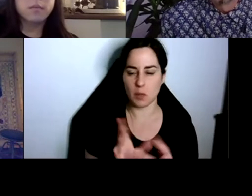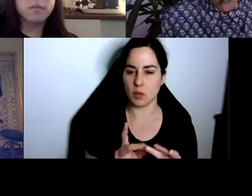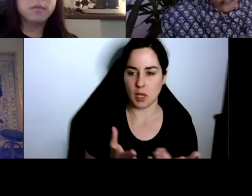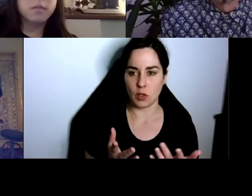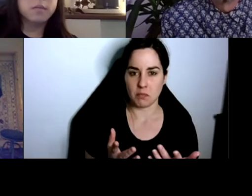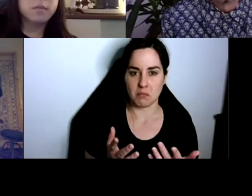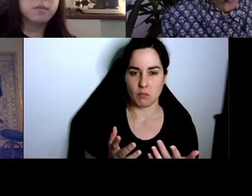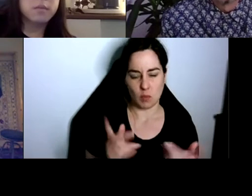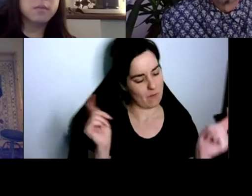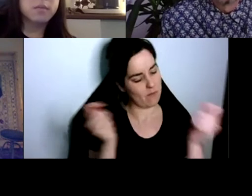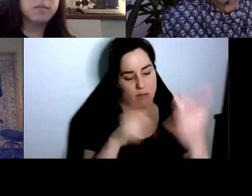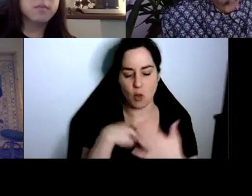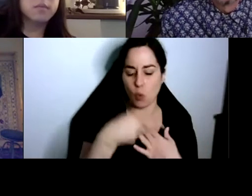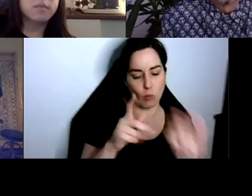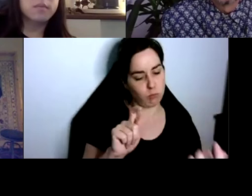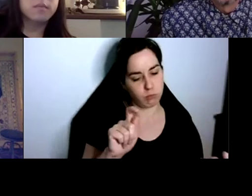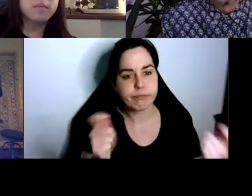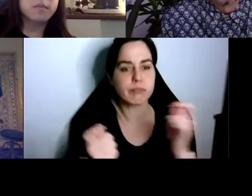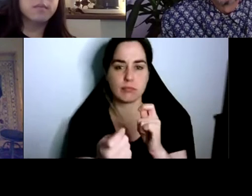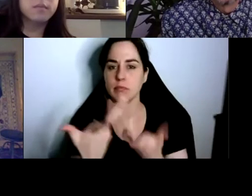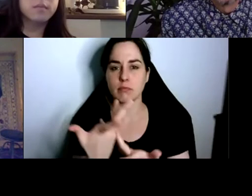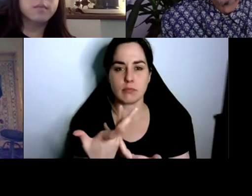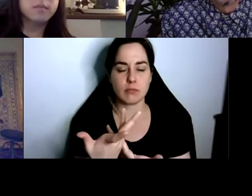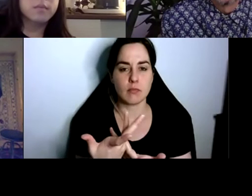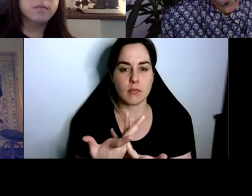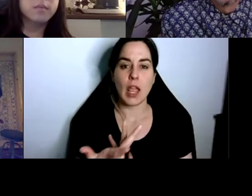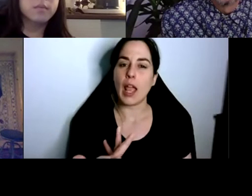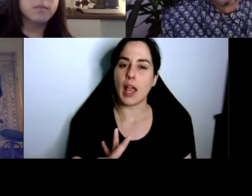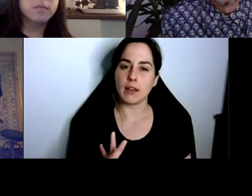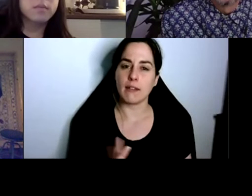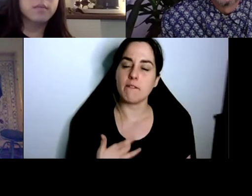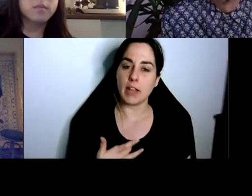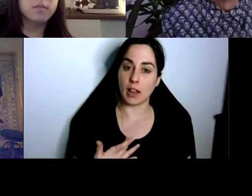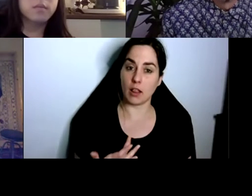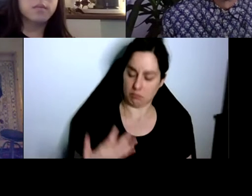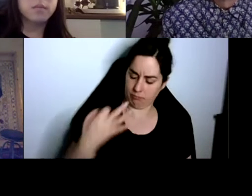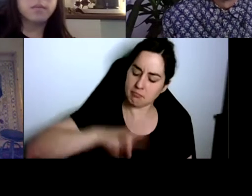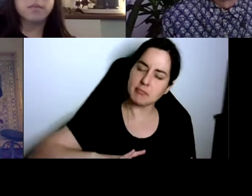programming and sort of the underlying question of what is the use of a arts festival.